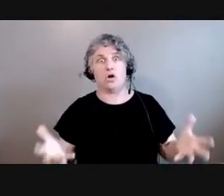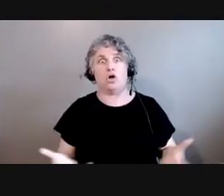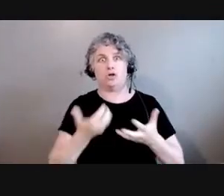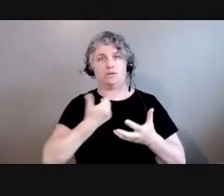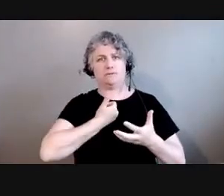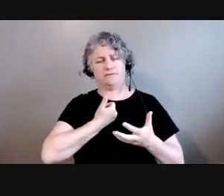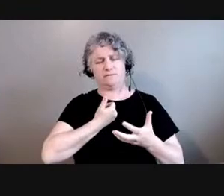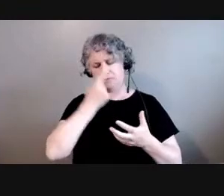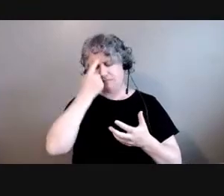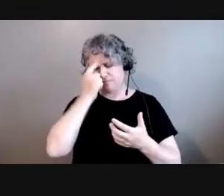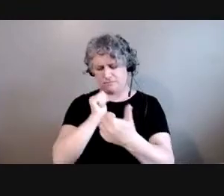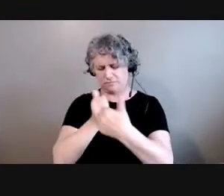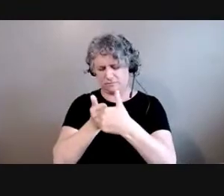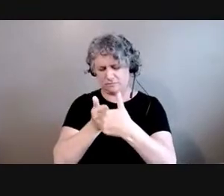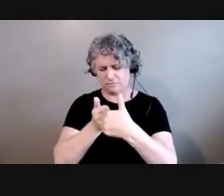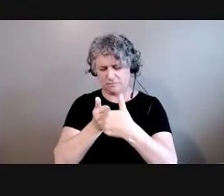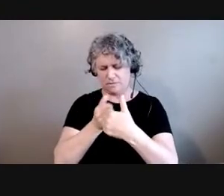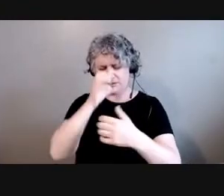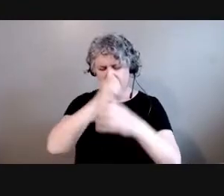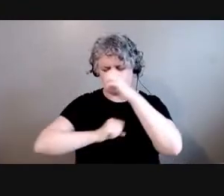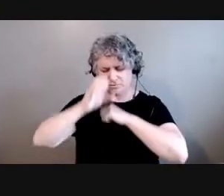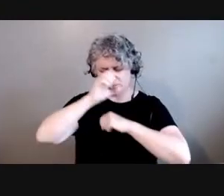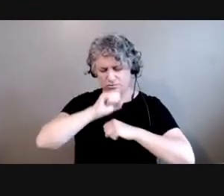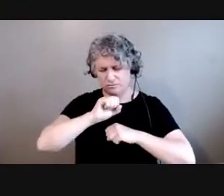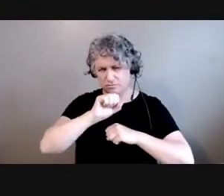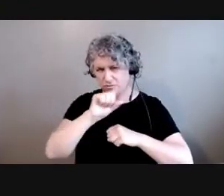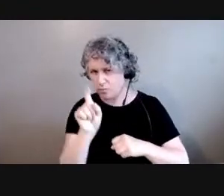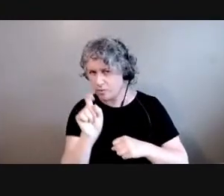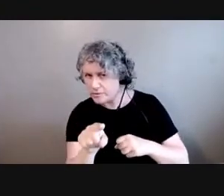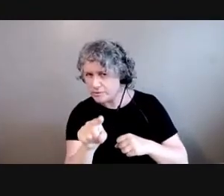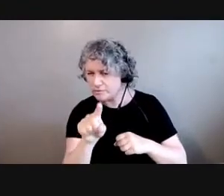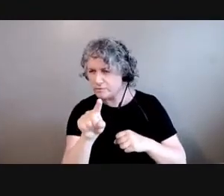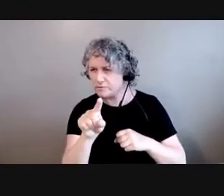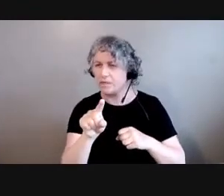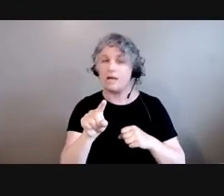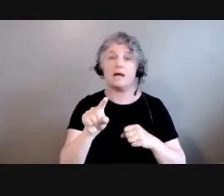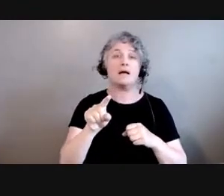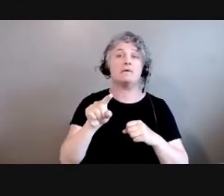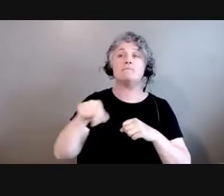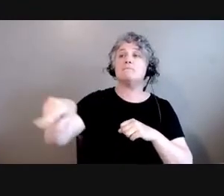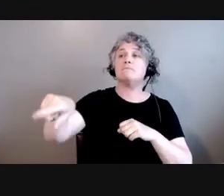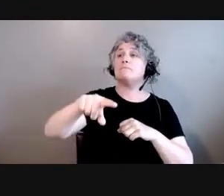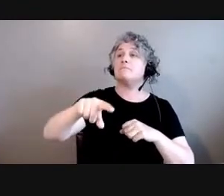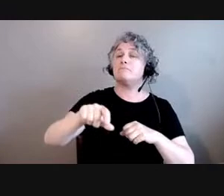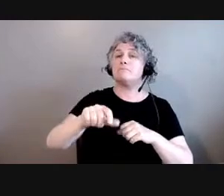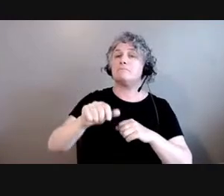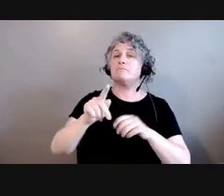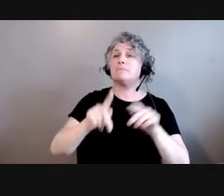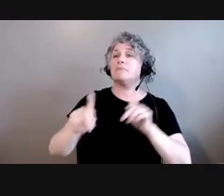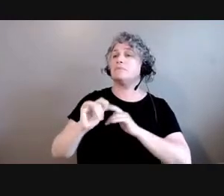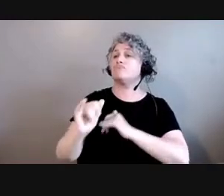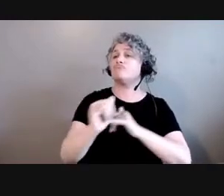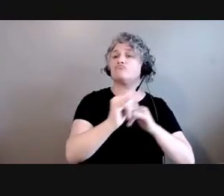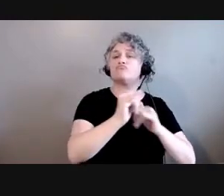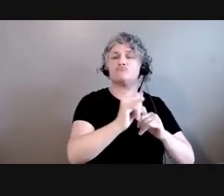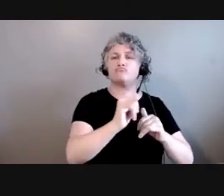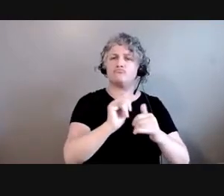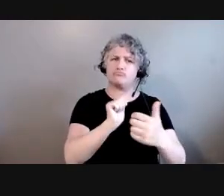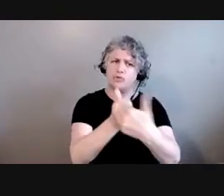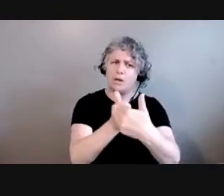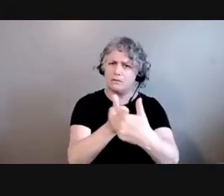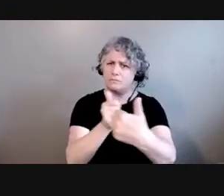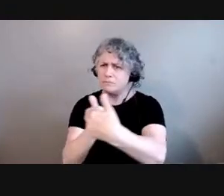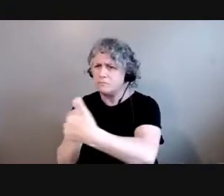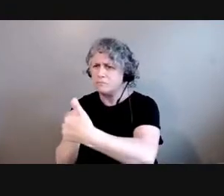to question our assumptions and the assumptions of your colleagues, to confront your biases and